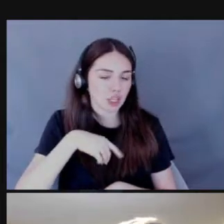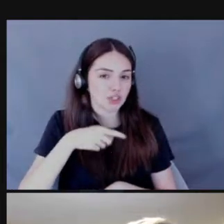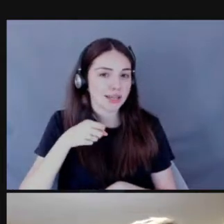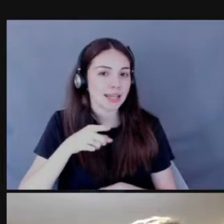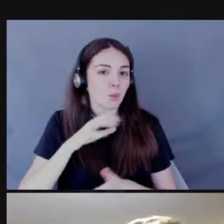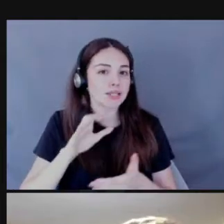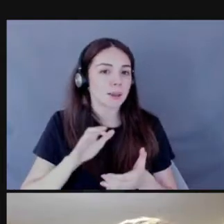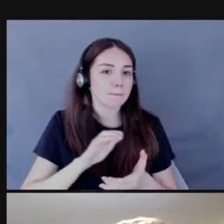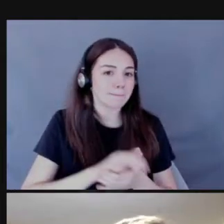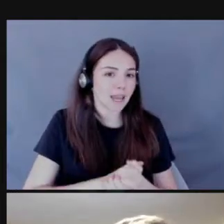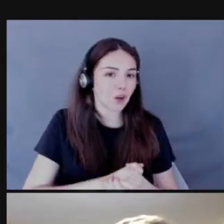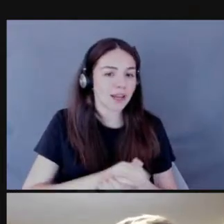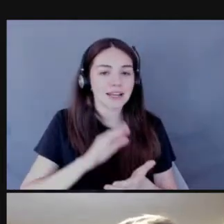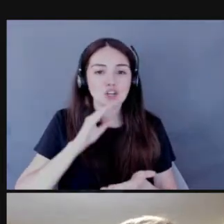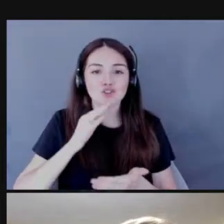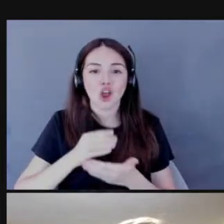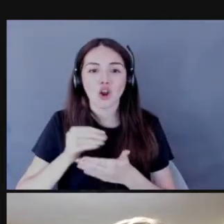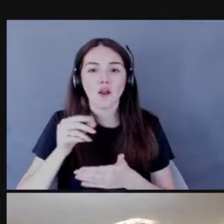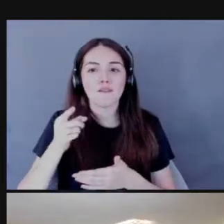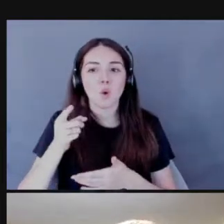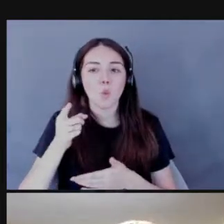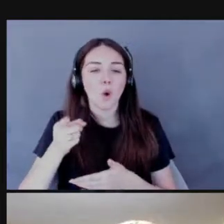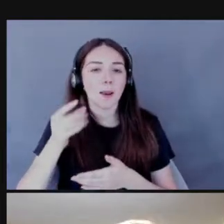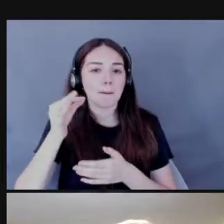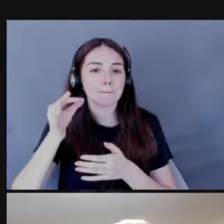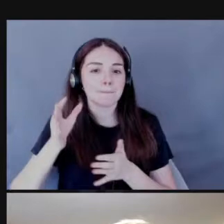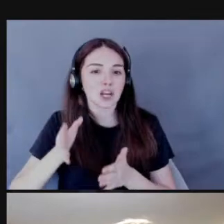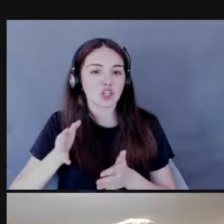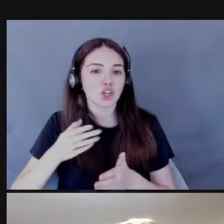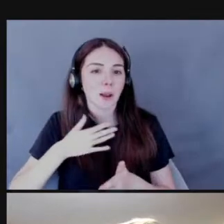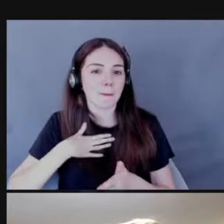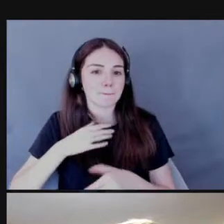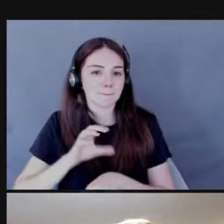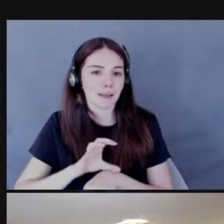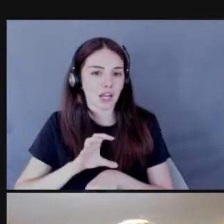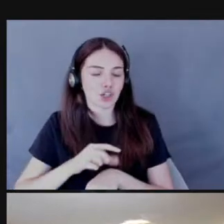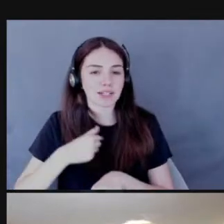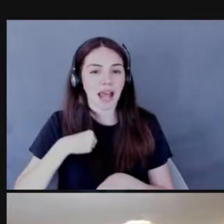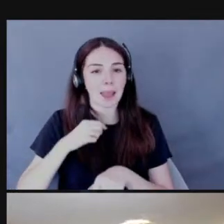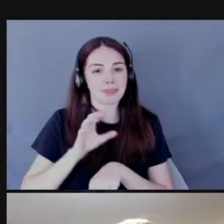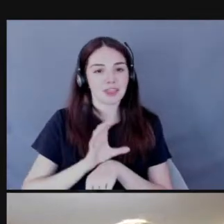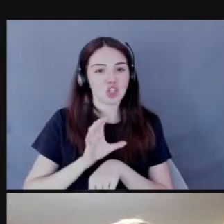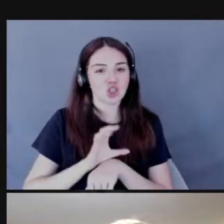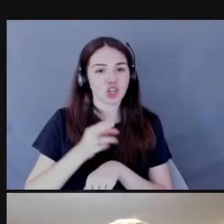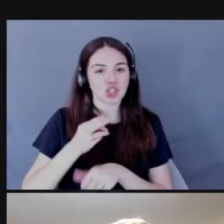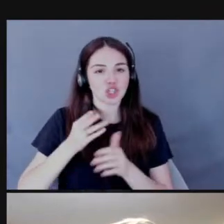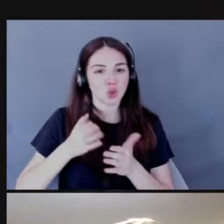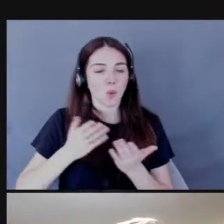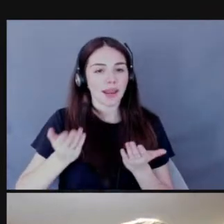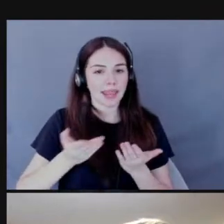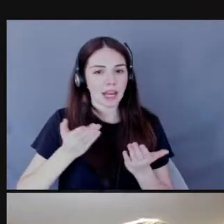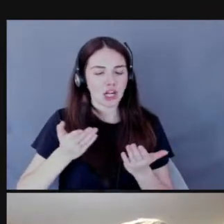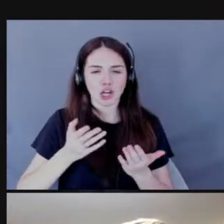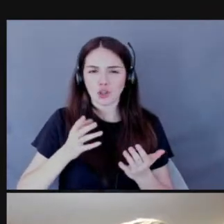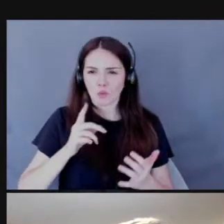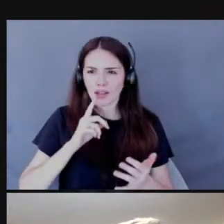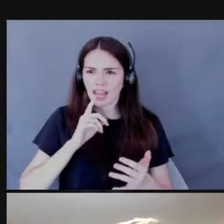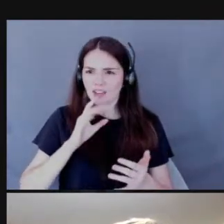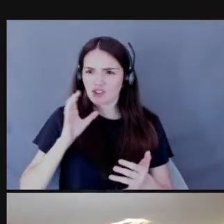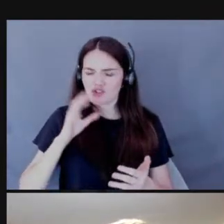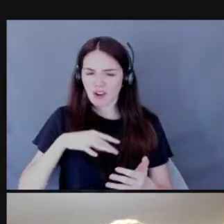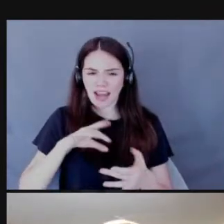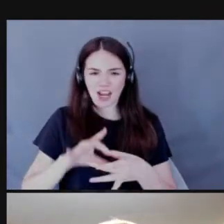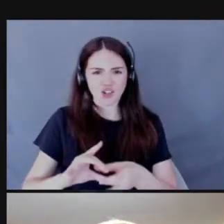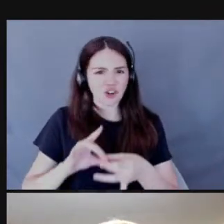to the daughter of one of the ministers at my church. And I'm the church historian here, so I had this weird connection with him that enabled